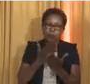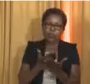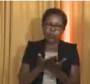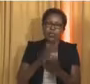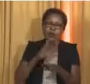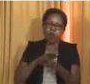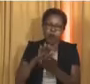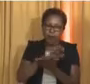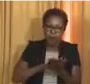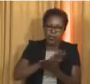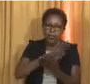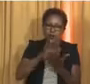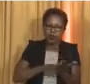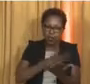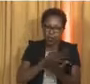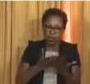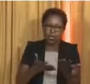doctrine.